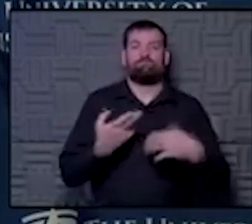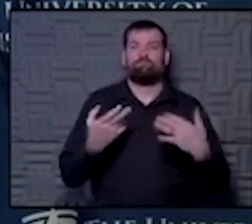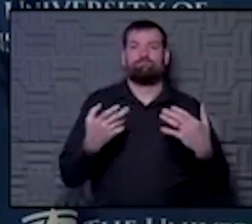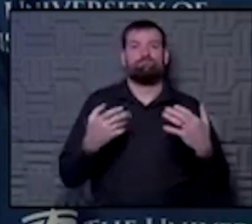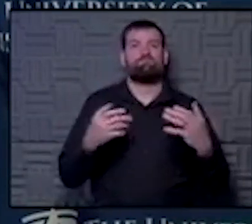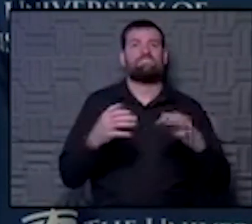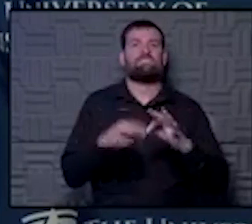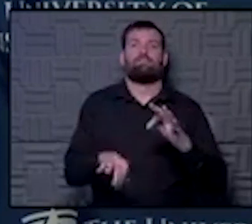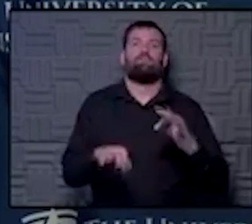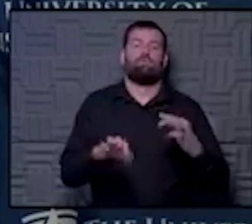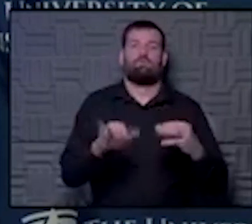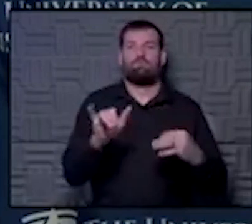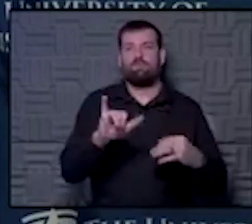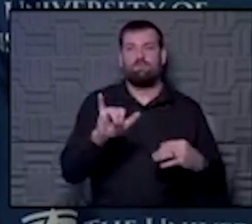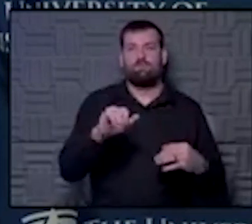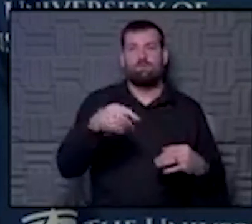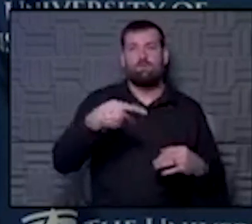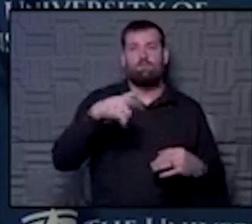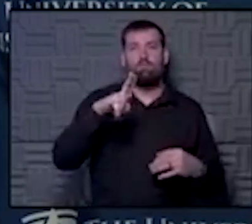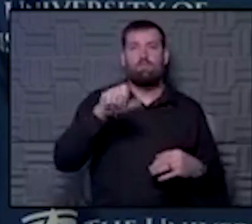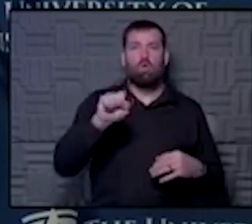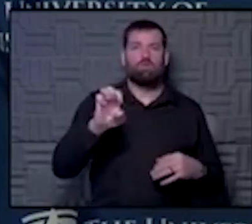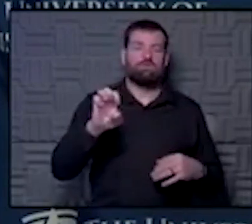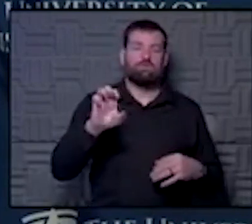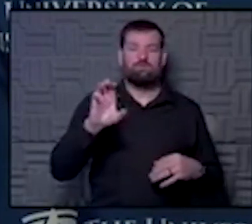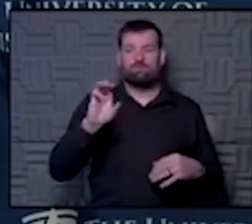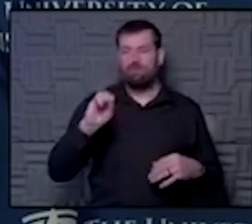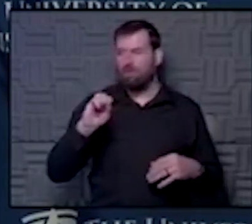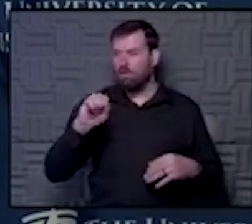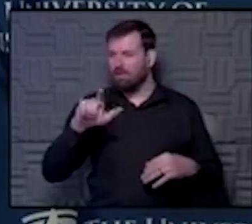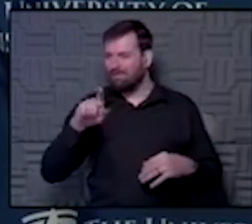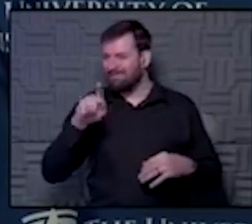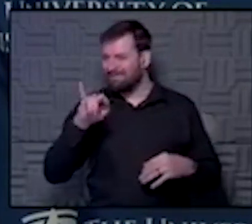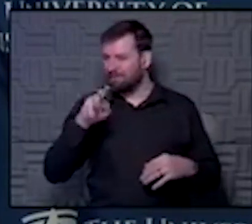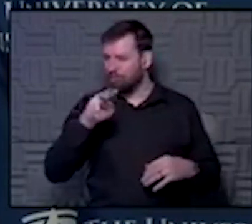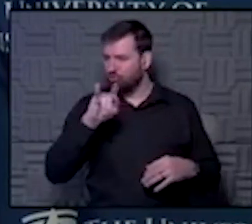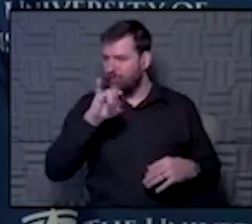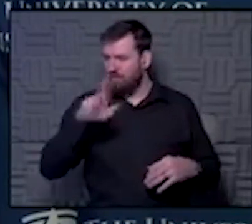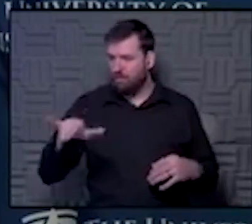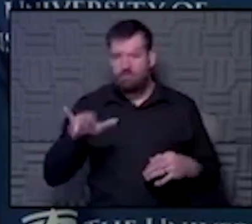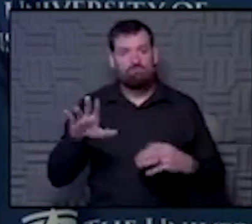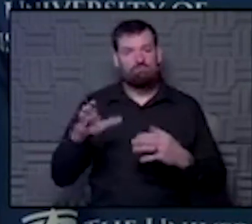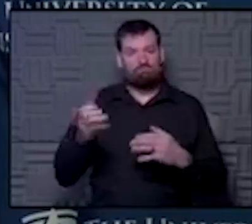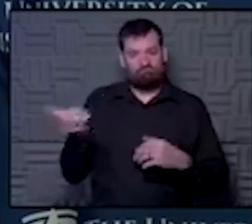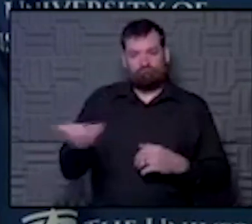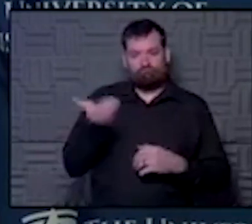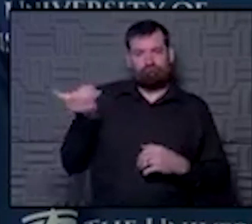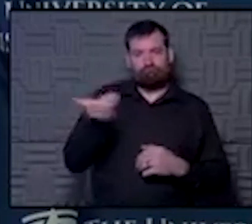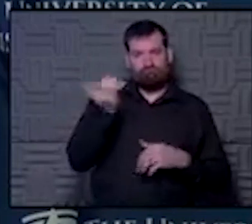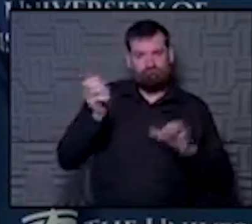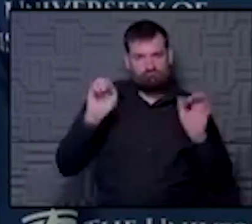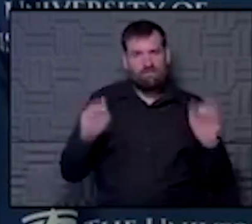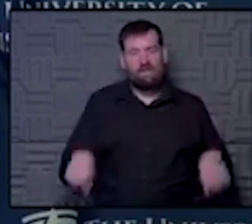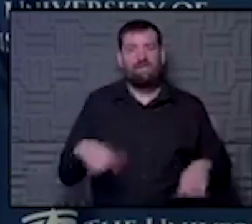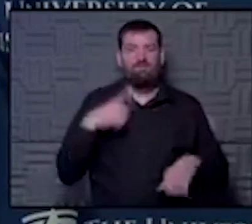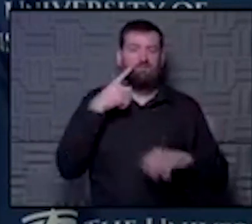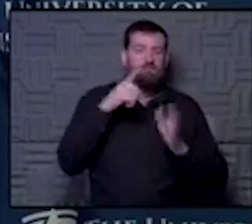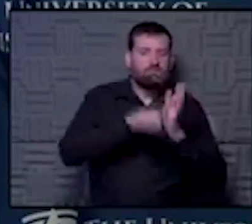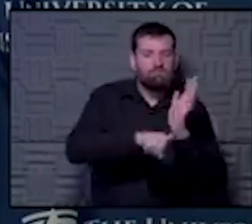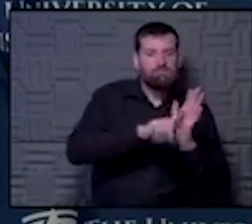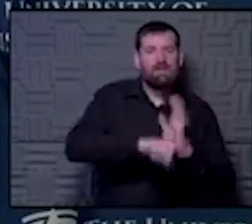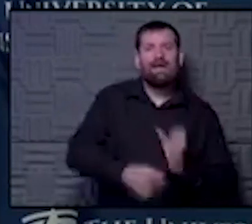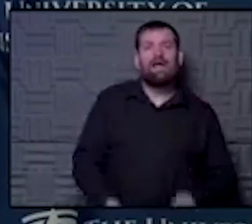simple equipment like pulse oximetry, we have like handheld and POC that when we use to measure a patient's